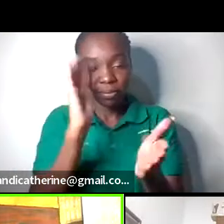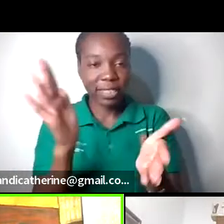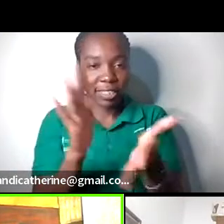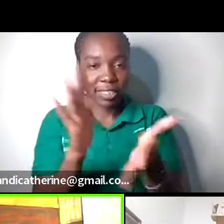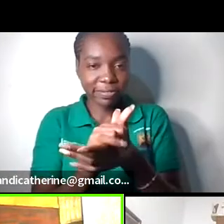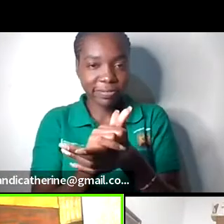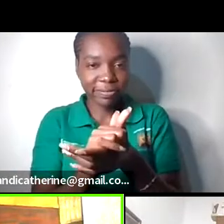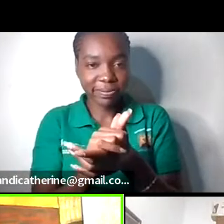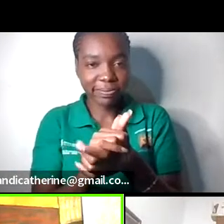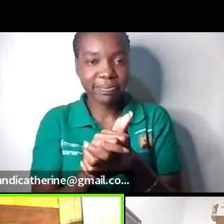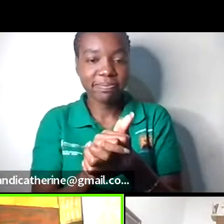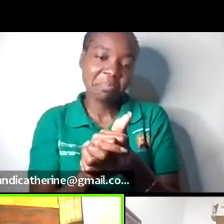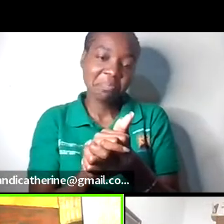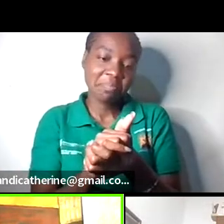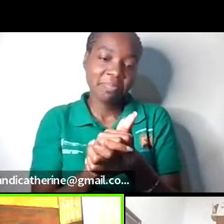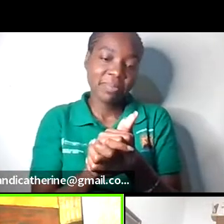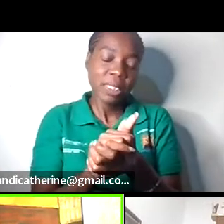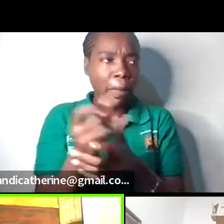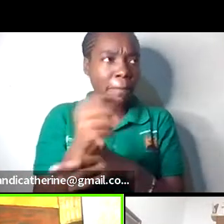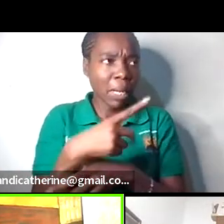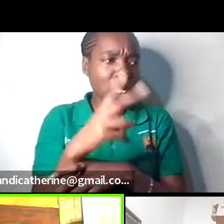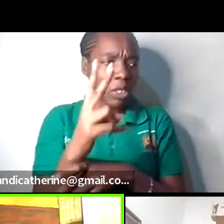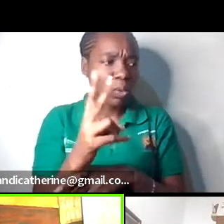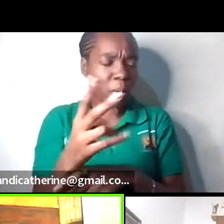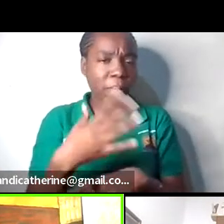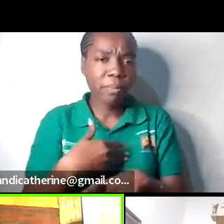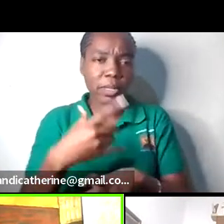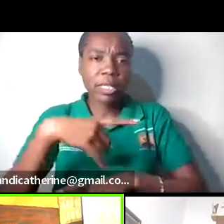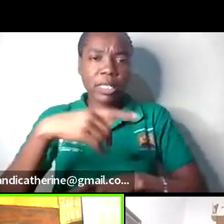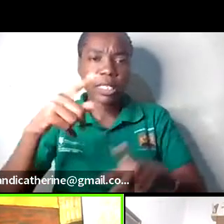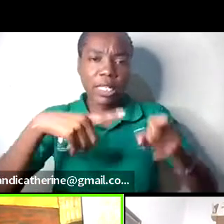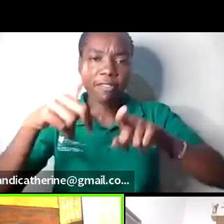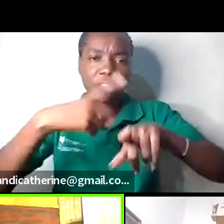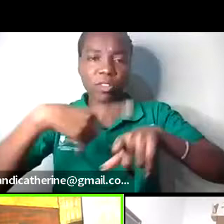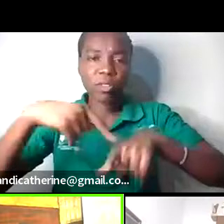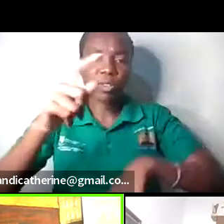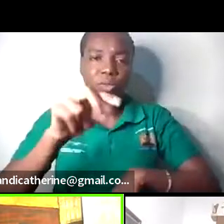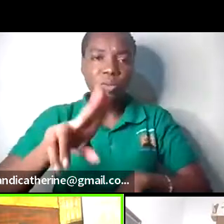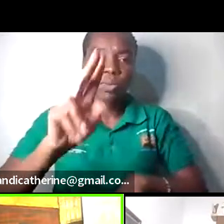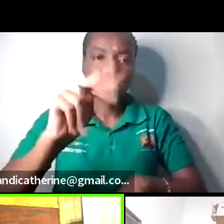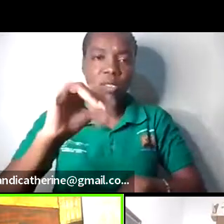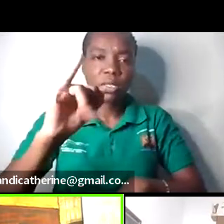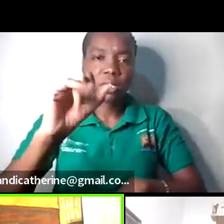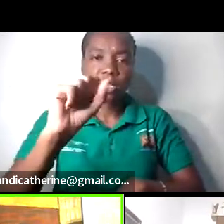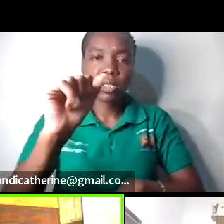was in February, I was in Tunisia for something. And over the radio, I kept hearing